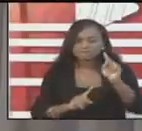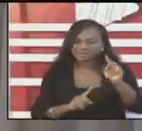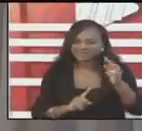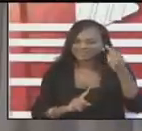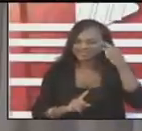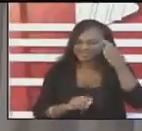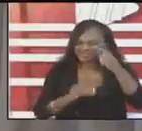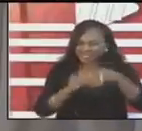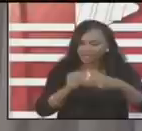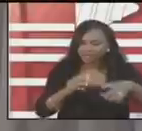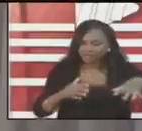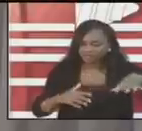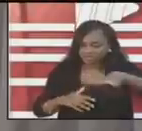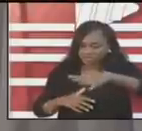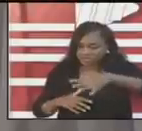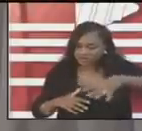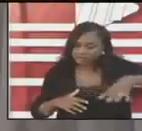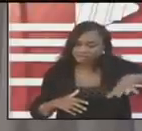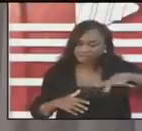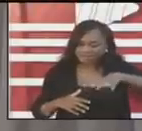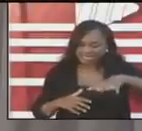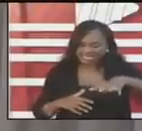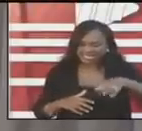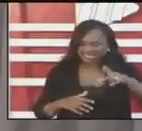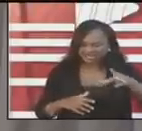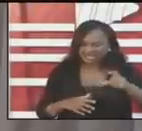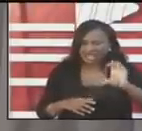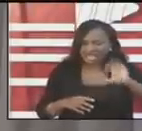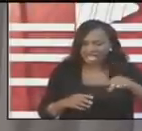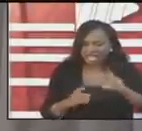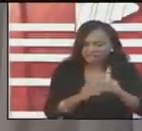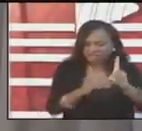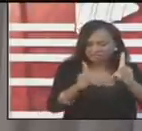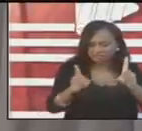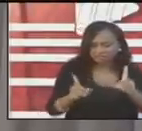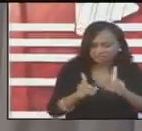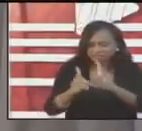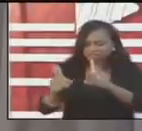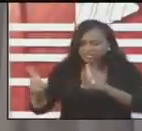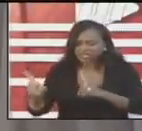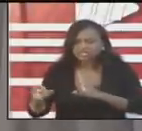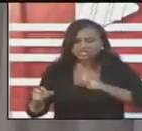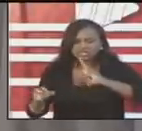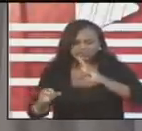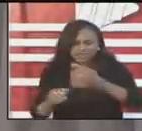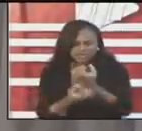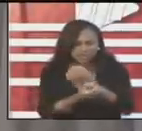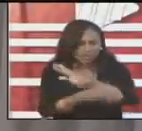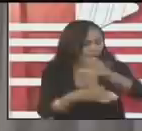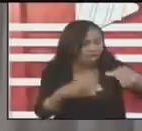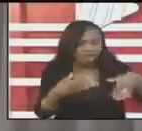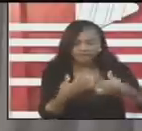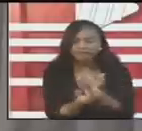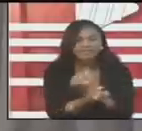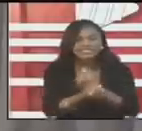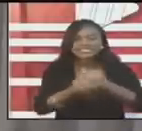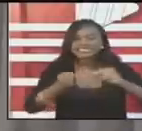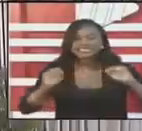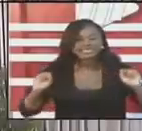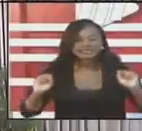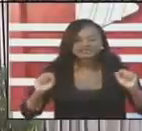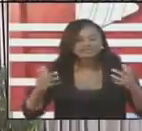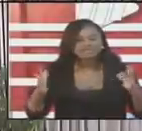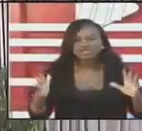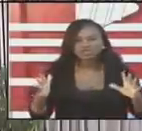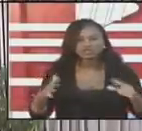space, see how many people you can hold, and determine what public health measures you can put in place to ensure the safety of everyone. Okay,